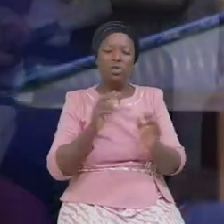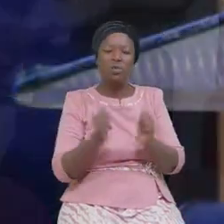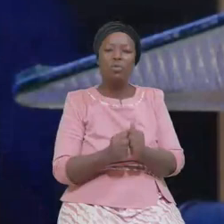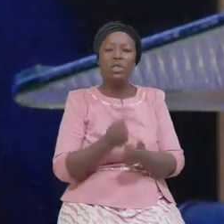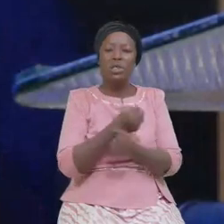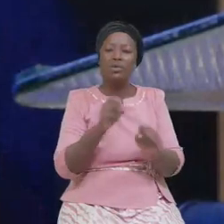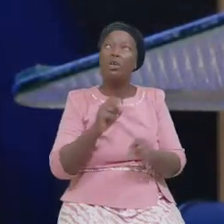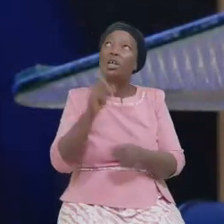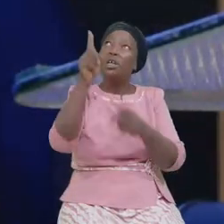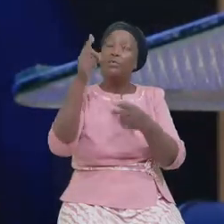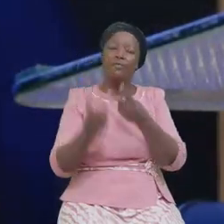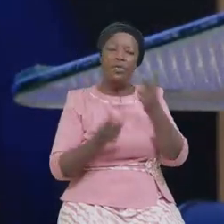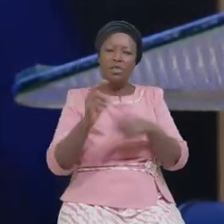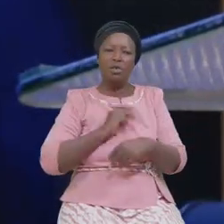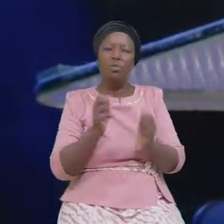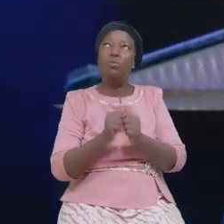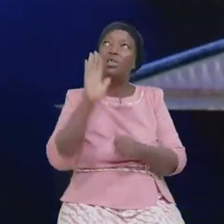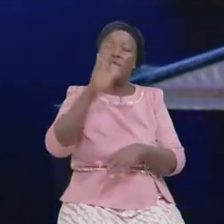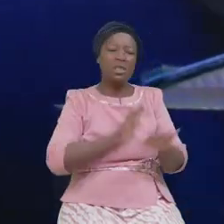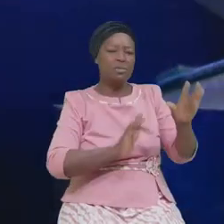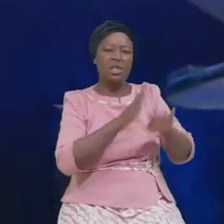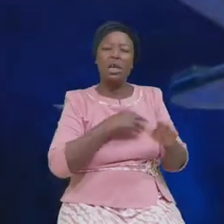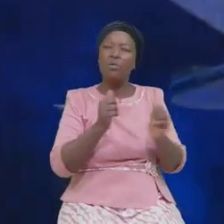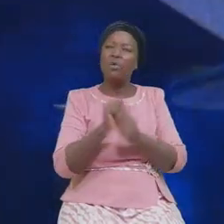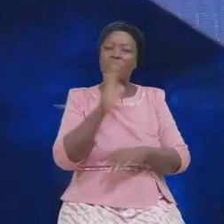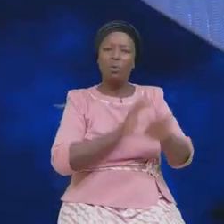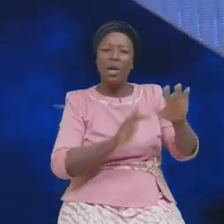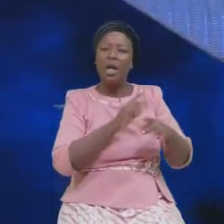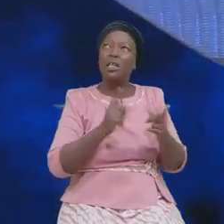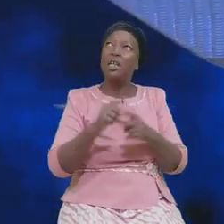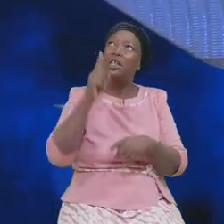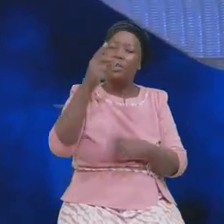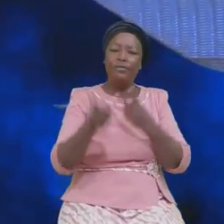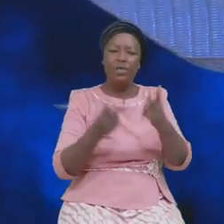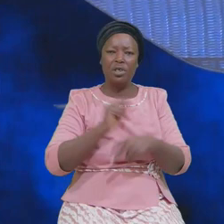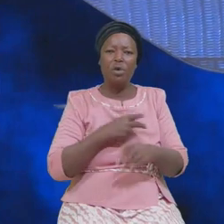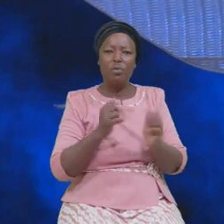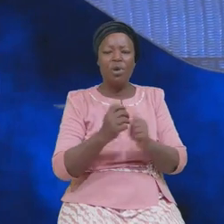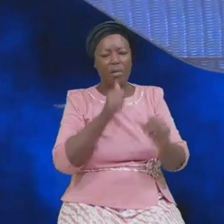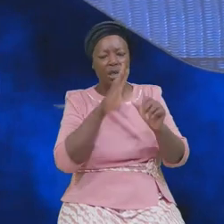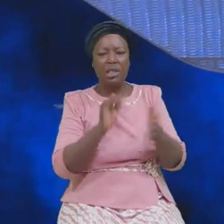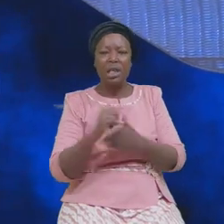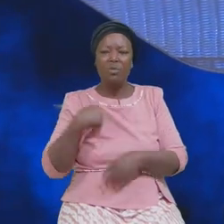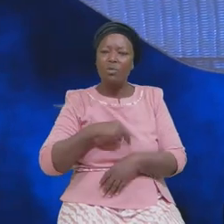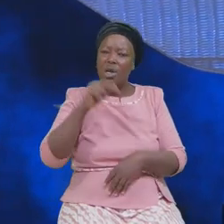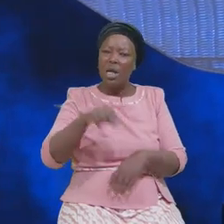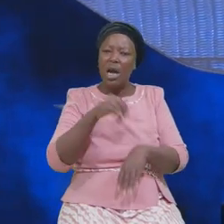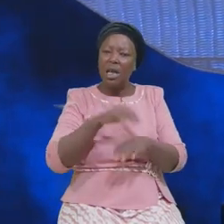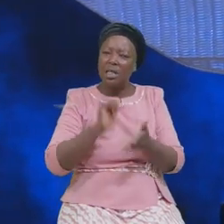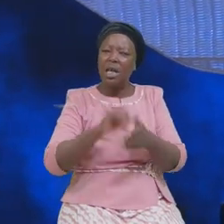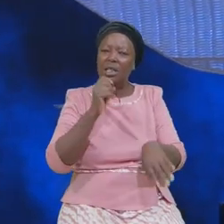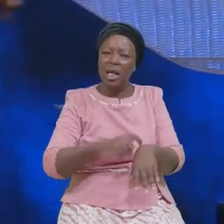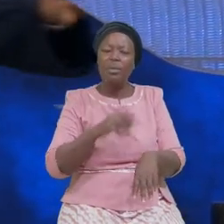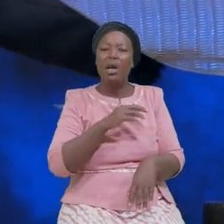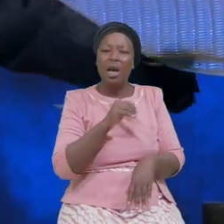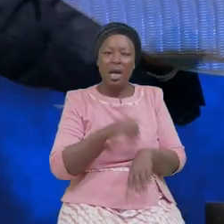his mercy and with his compassion. He visits us with the blessing we need at that moment, at